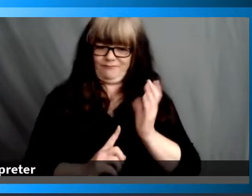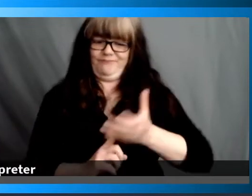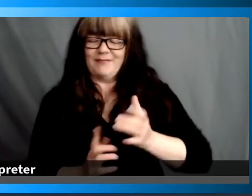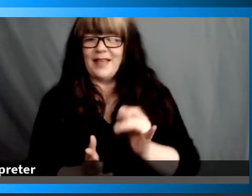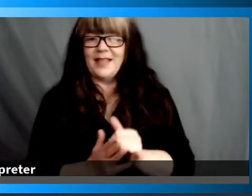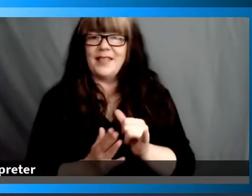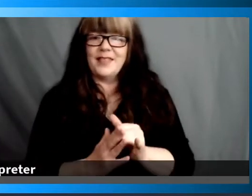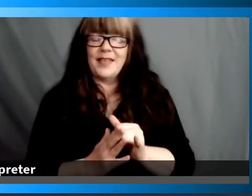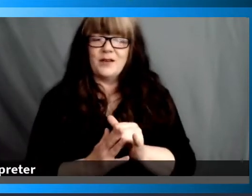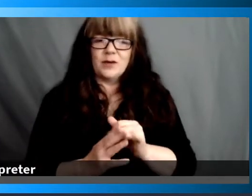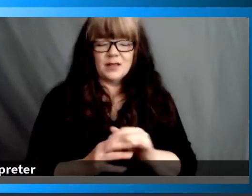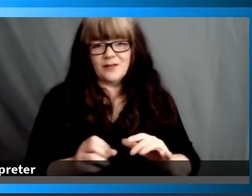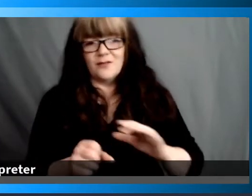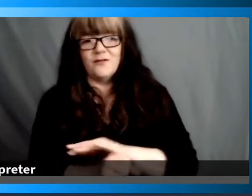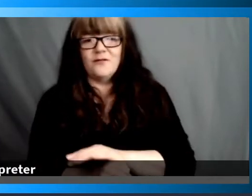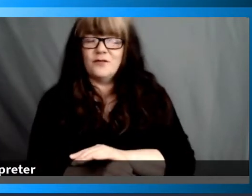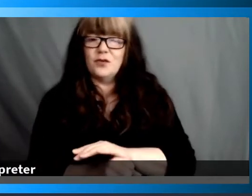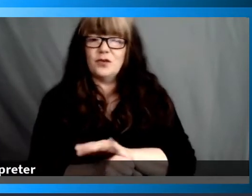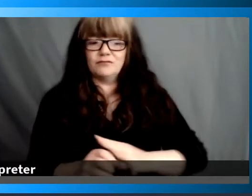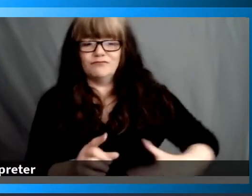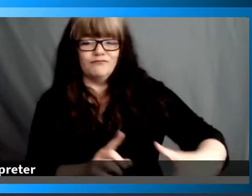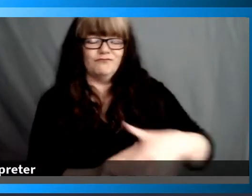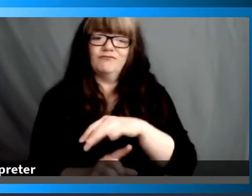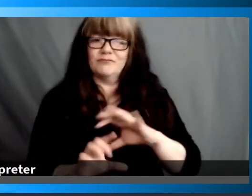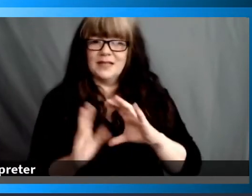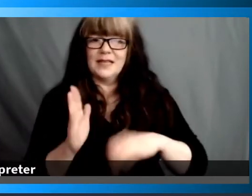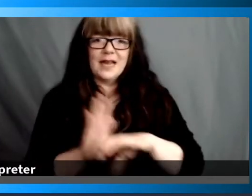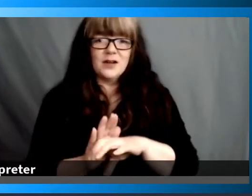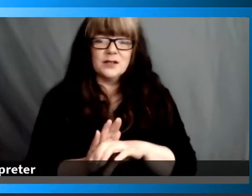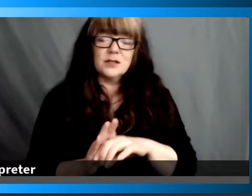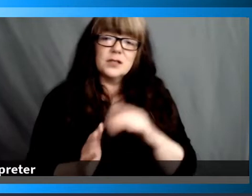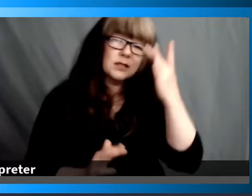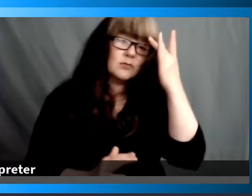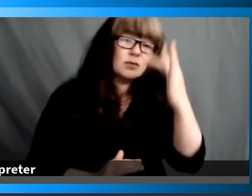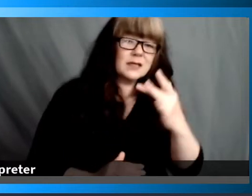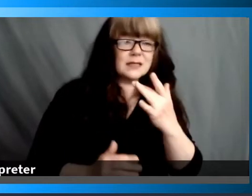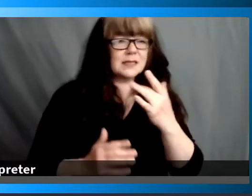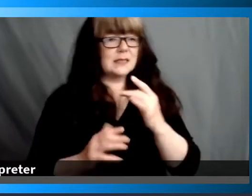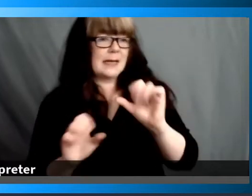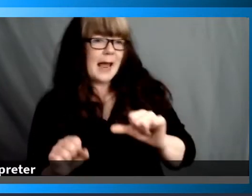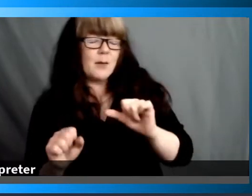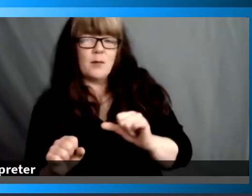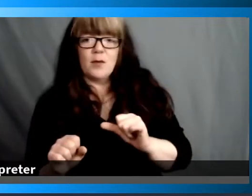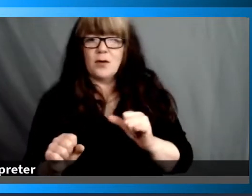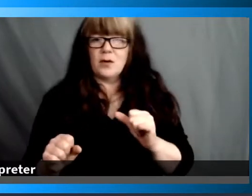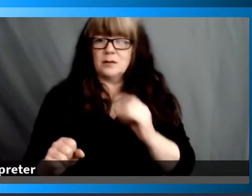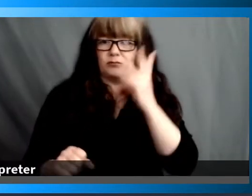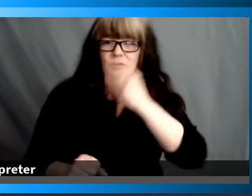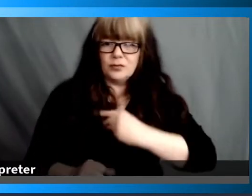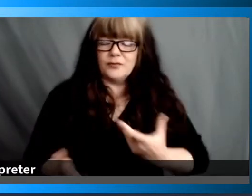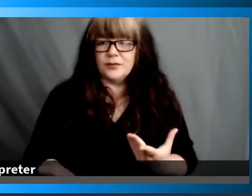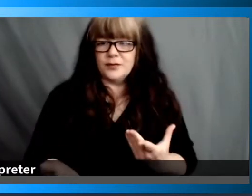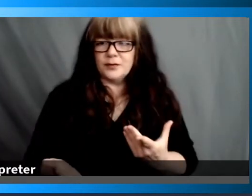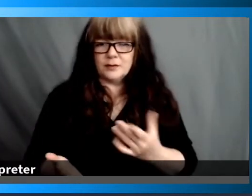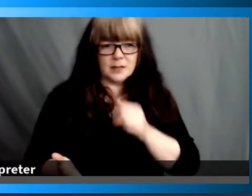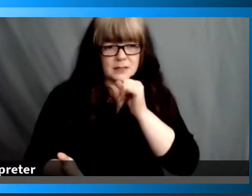got, she's beautiful, smart, resilient, capable, all at once. We don't get that a lot in TV for females, especially.